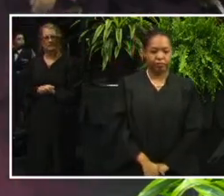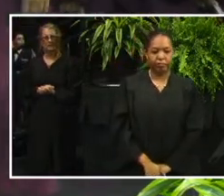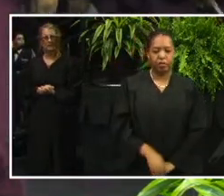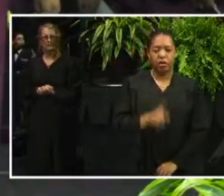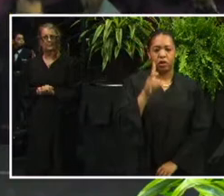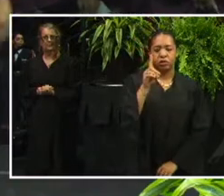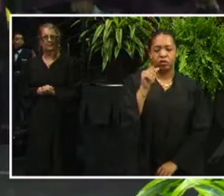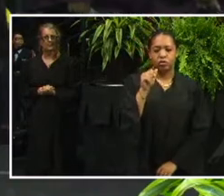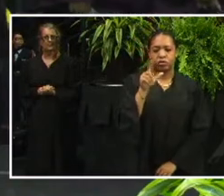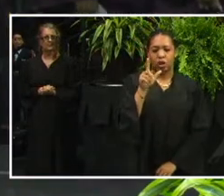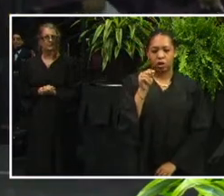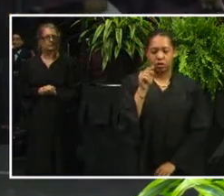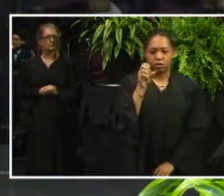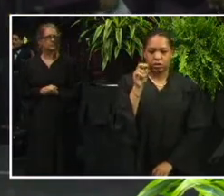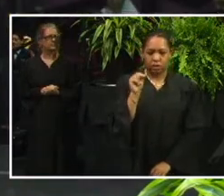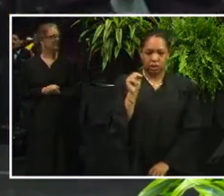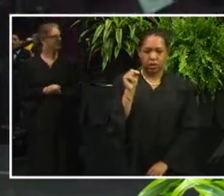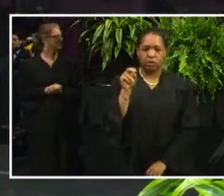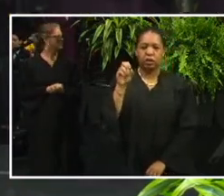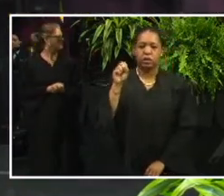Dalton Lee Smith.